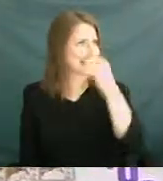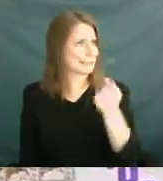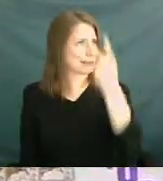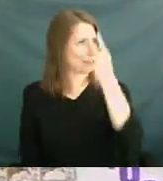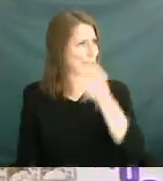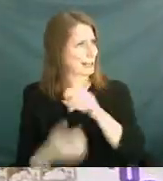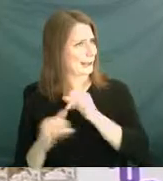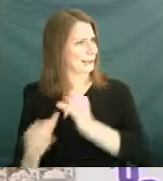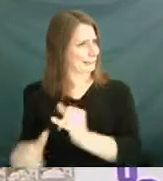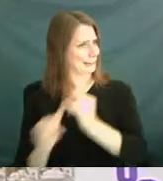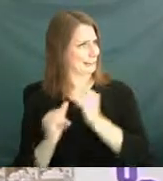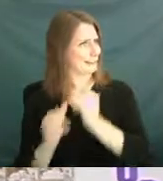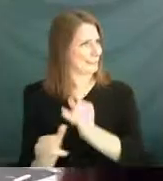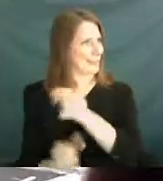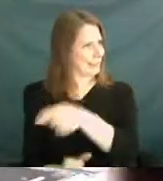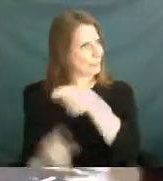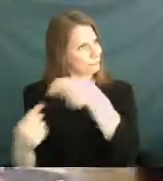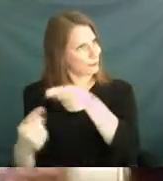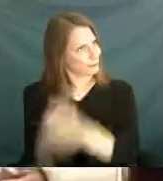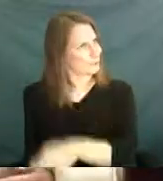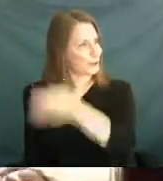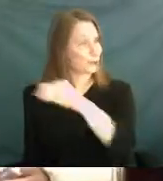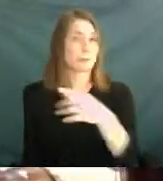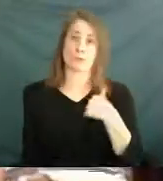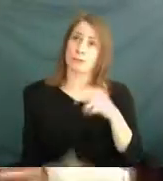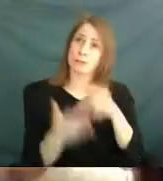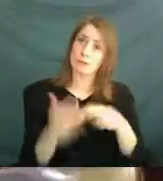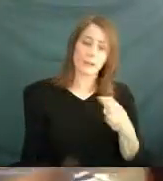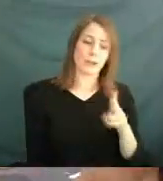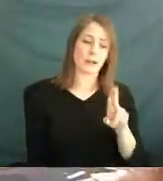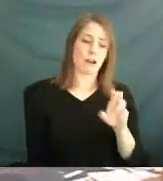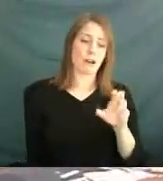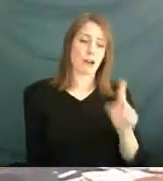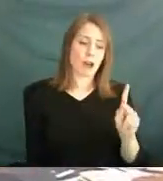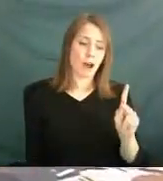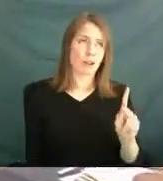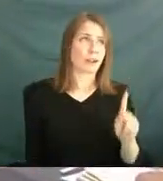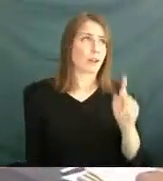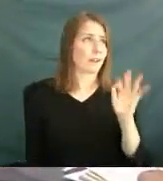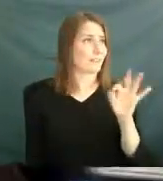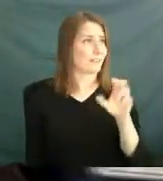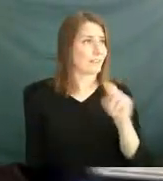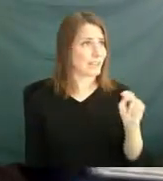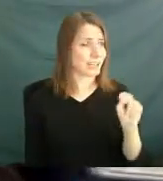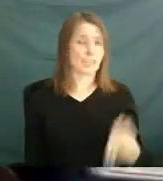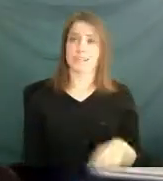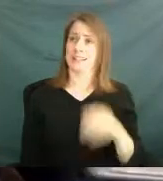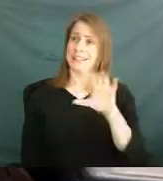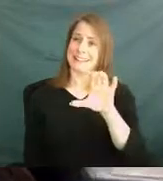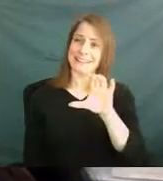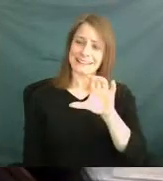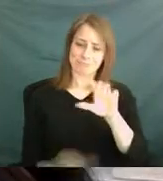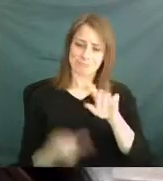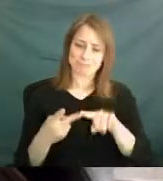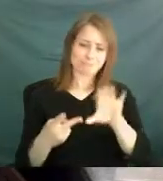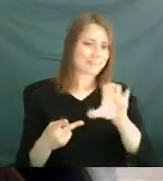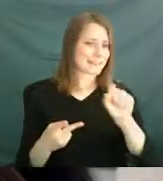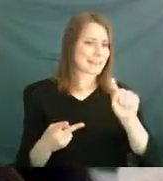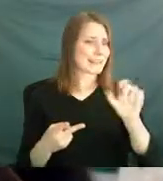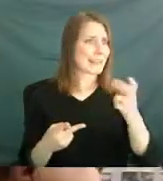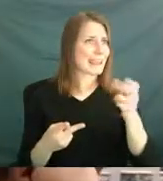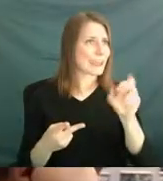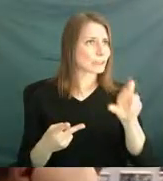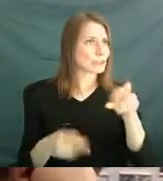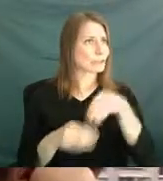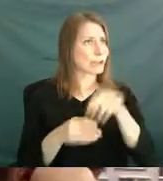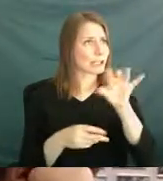So we read Huck Finn. We read Catcher in the Rye. We read A Separate Piece. We read Lord of the Flies. And we always